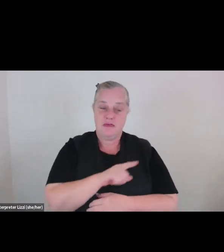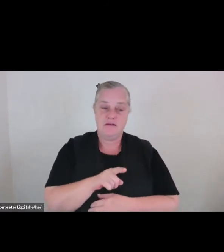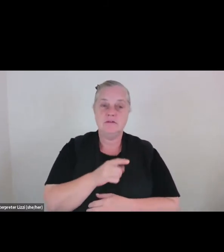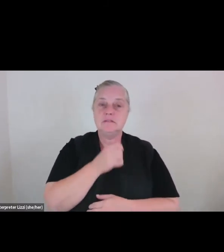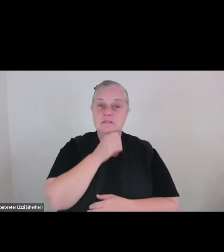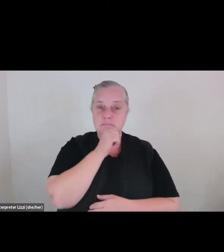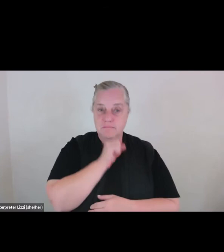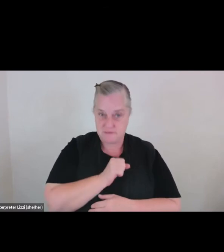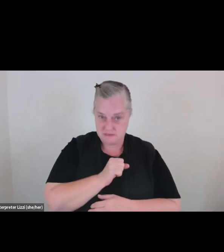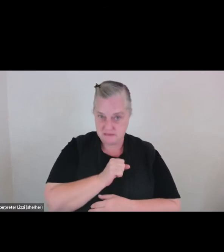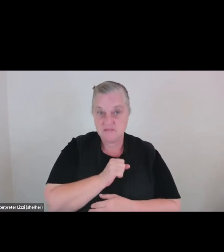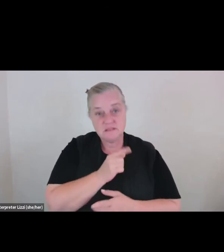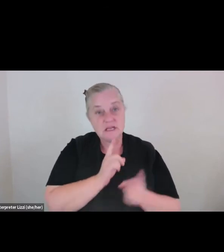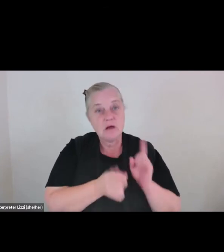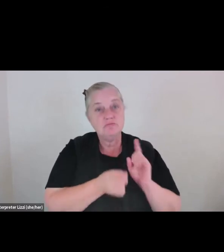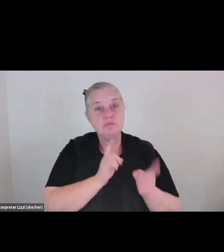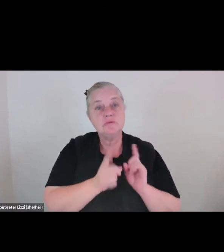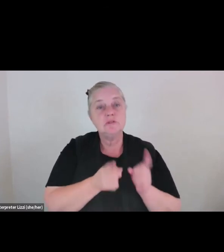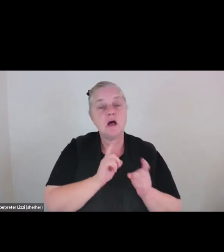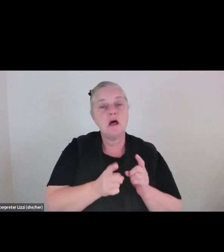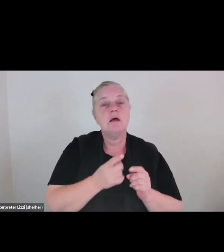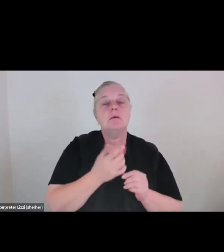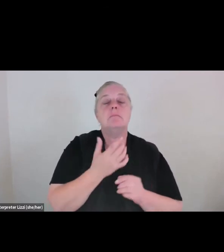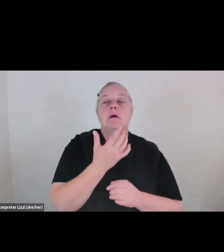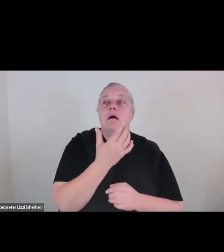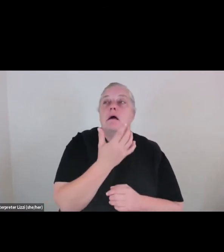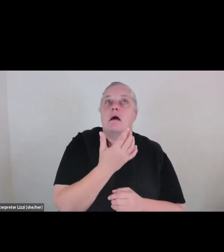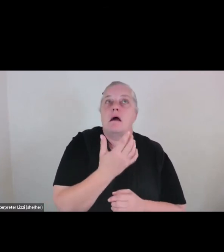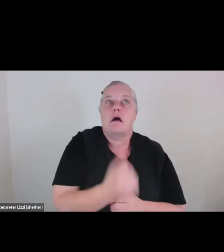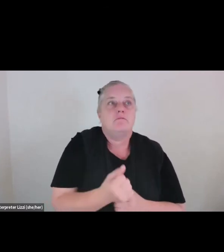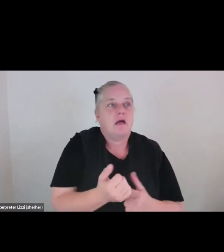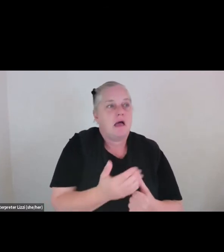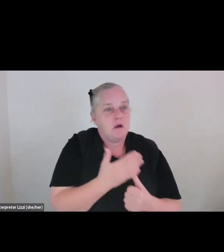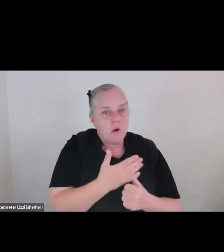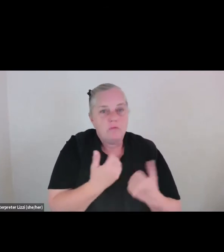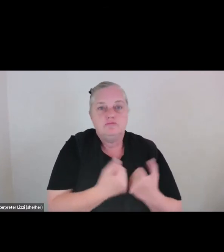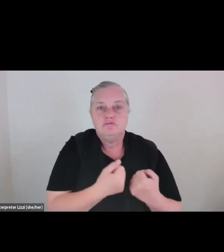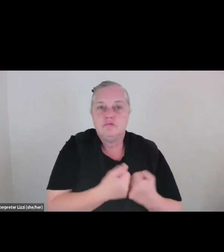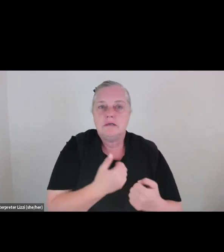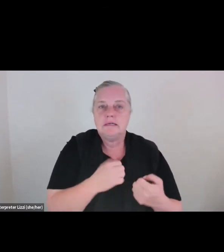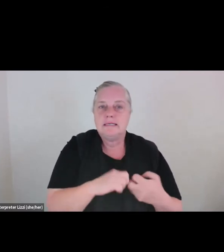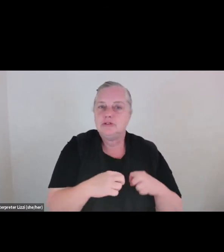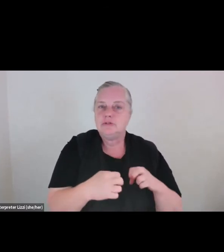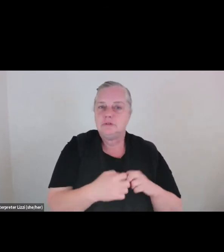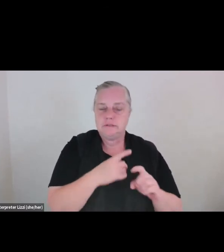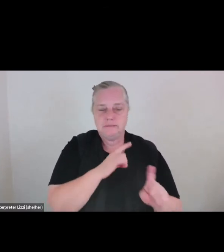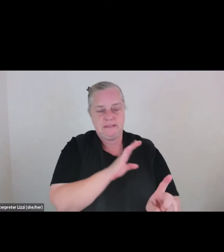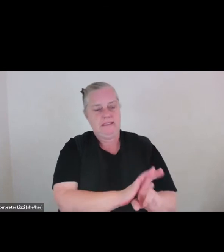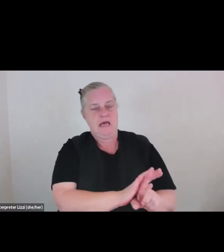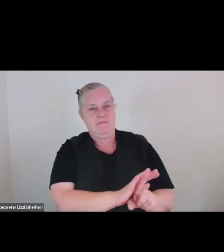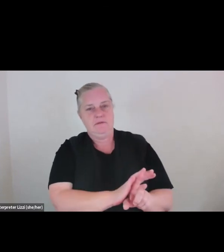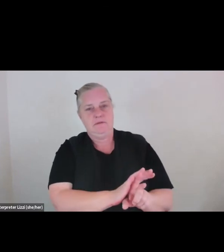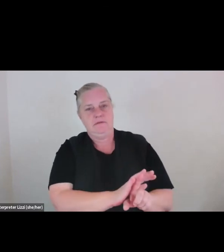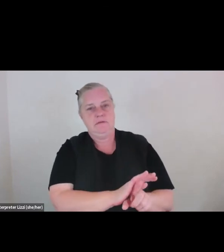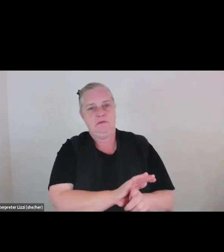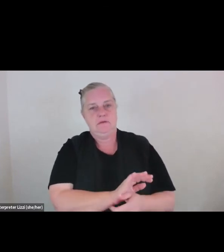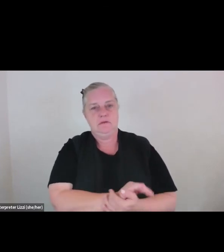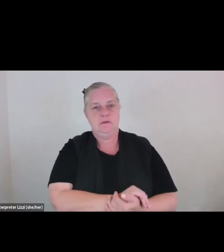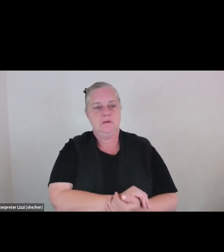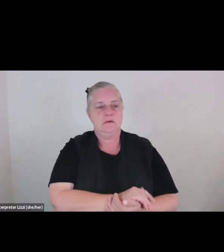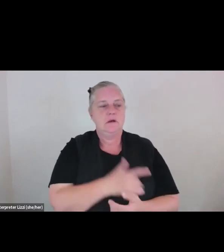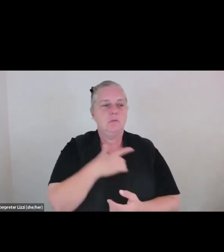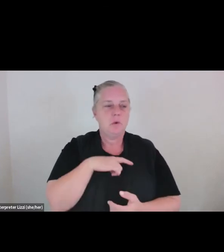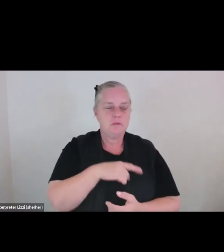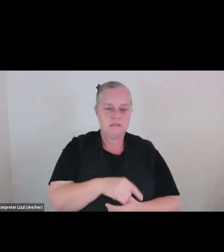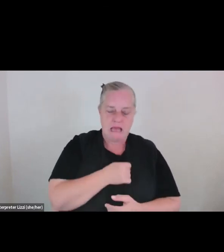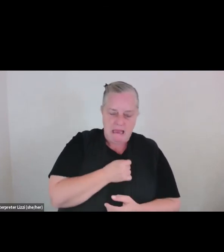substance related issues and will often be using substances to I guess like overcome